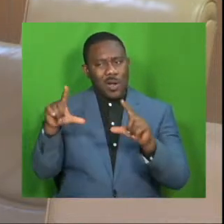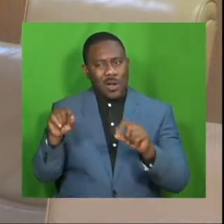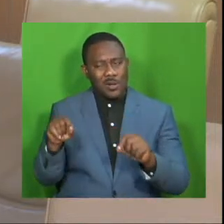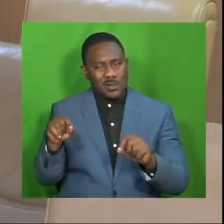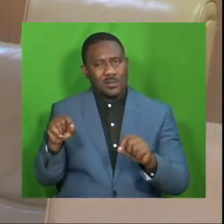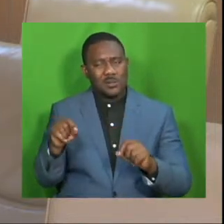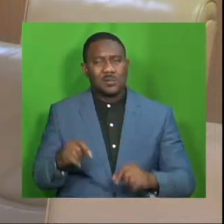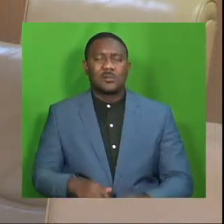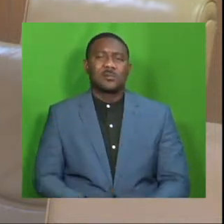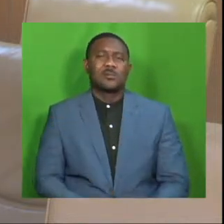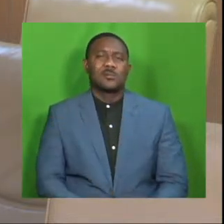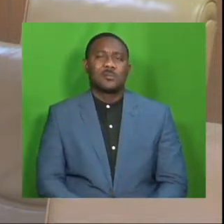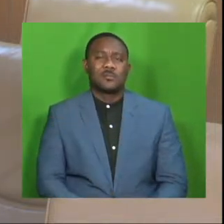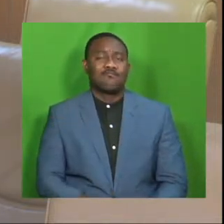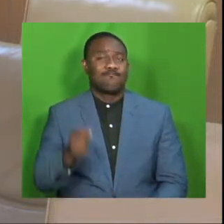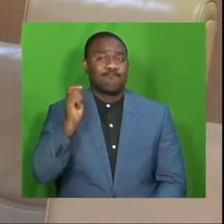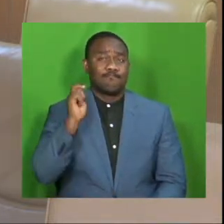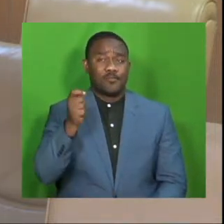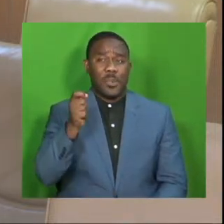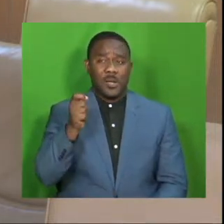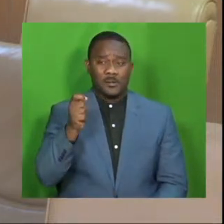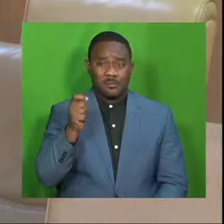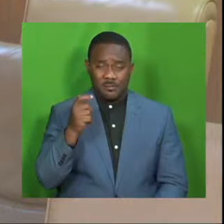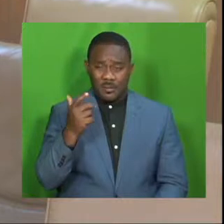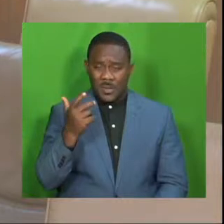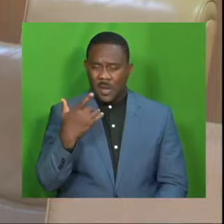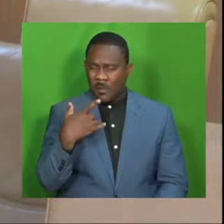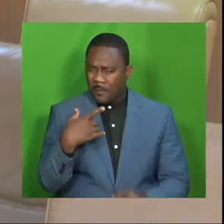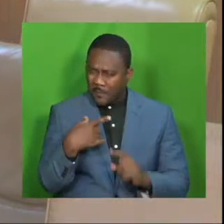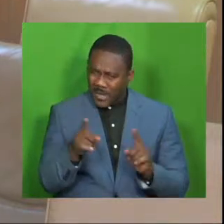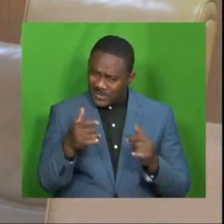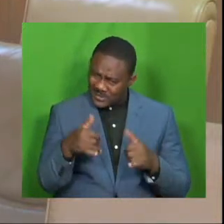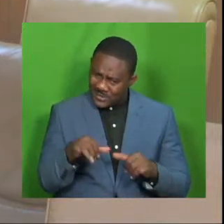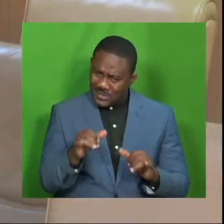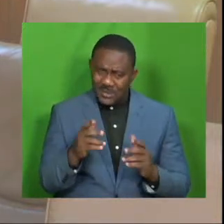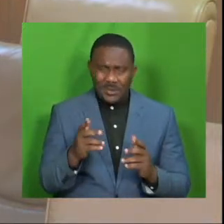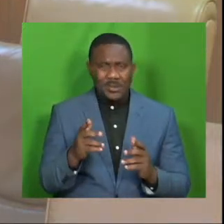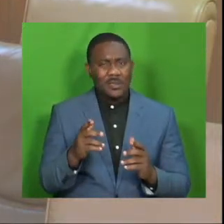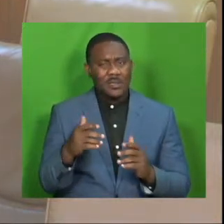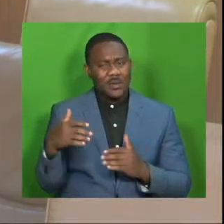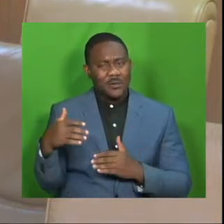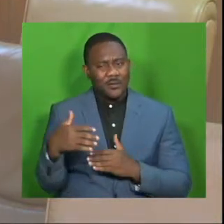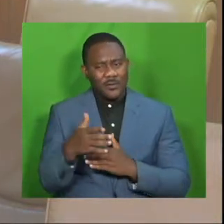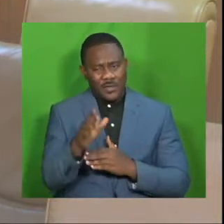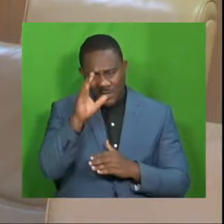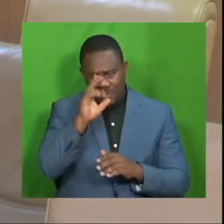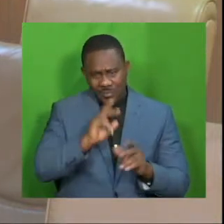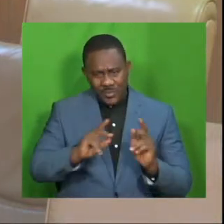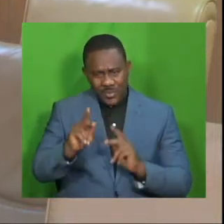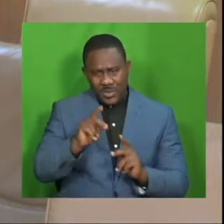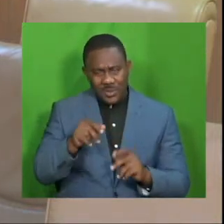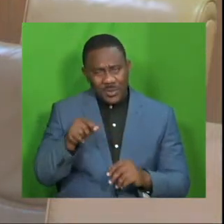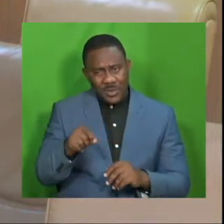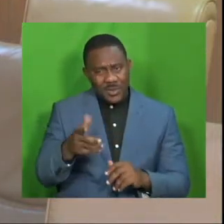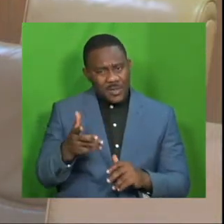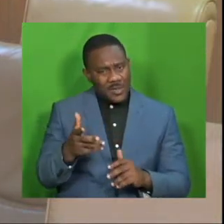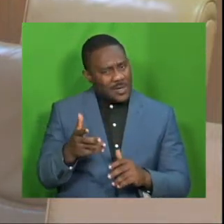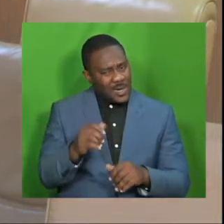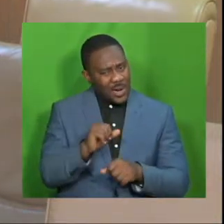time, fisher folk in these areas are complaining that their livelihoods are being